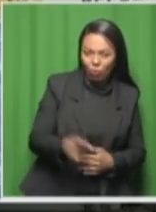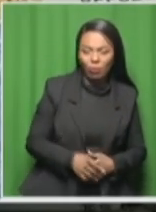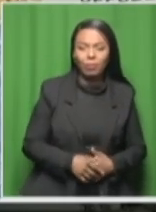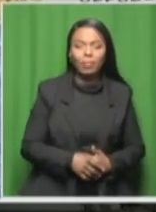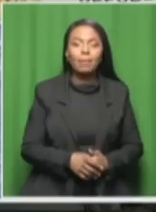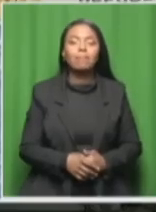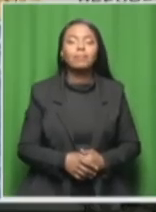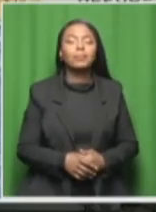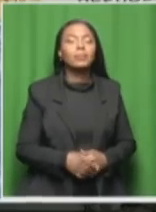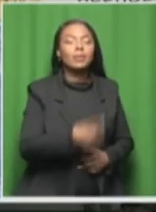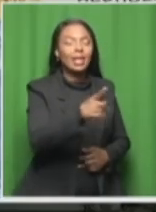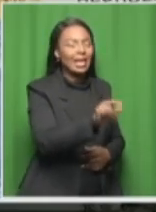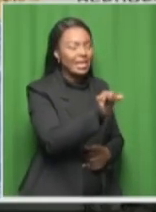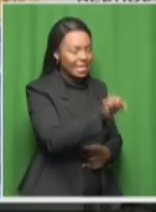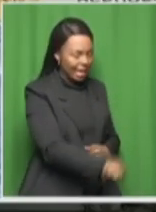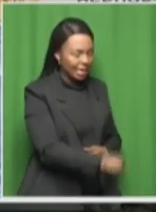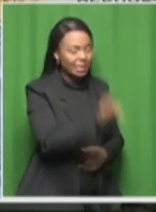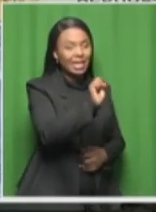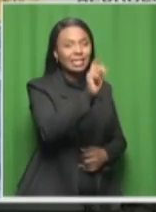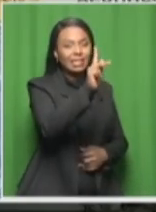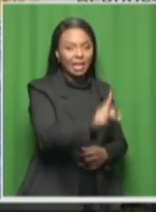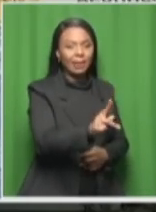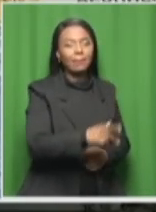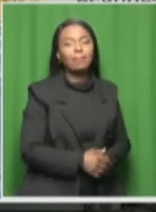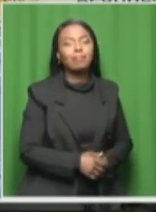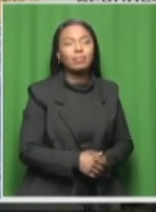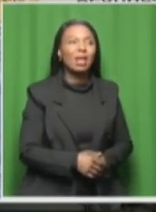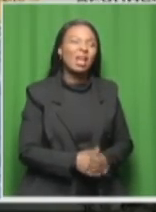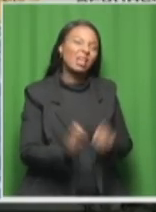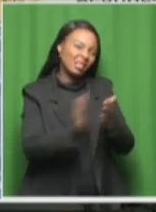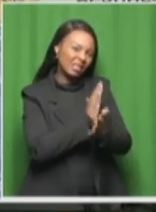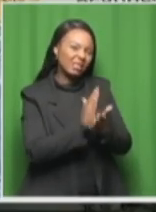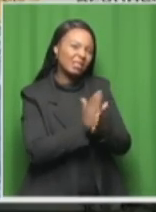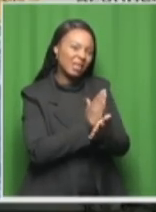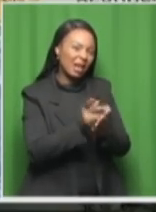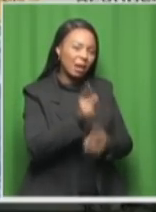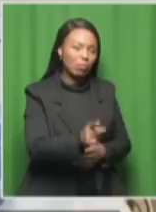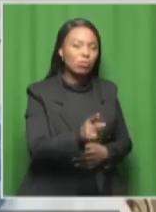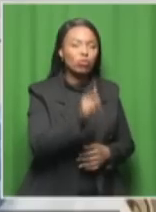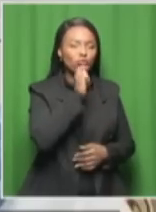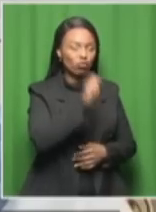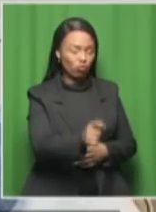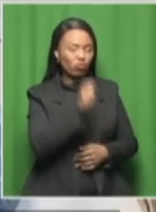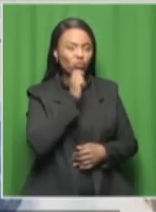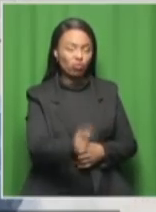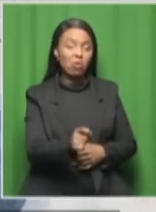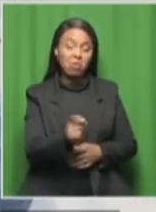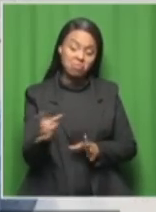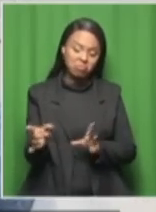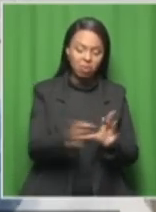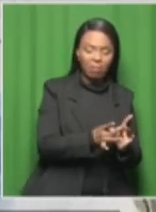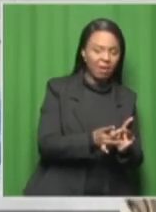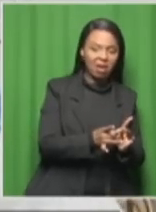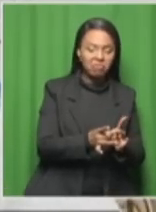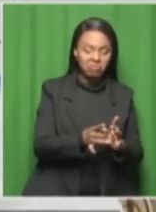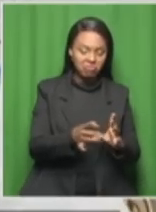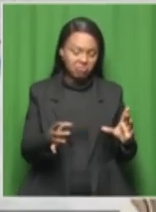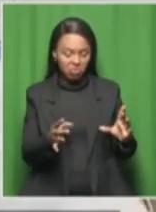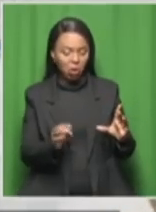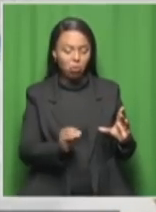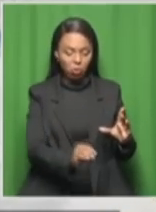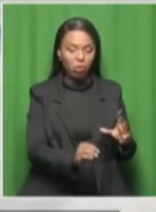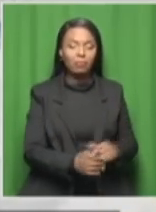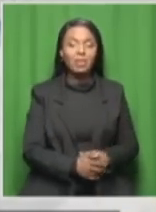Well, Sakina, yes, there are loopholes which are very painful, which we concede to. The first